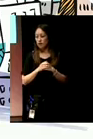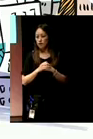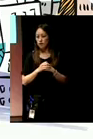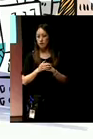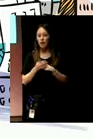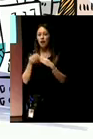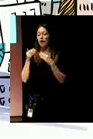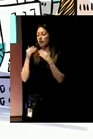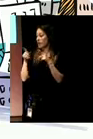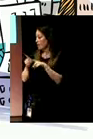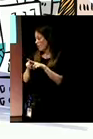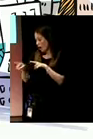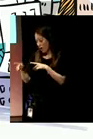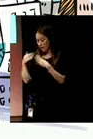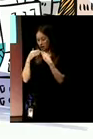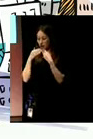Igualmente feliz.